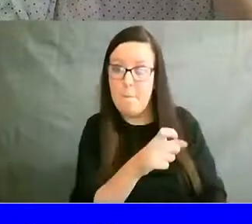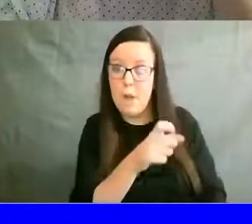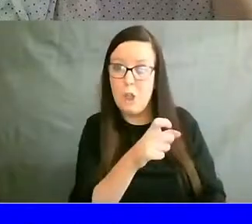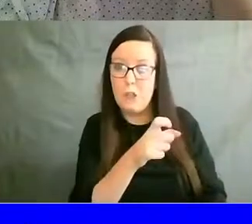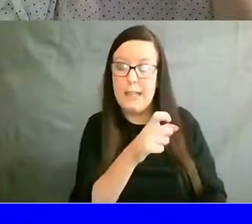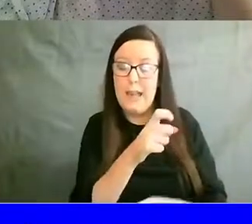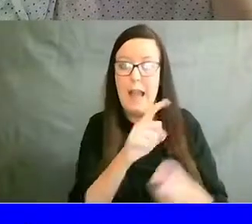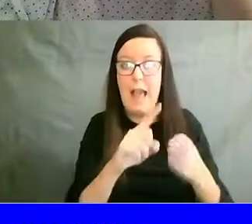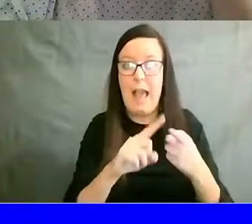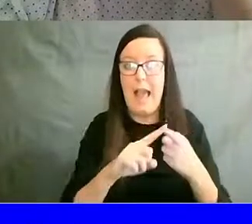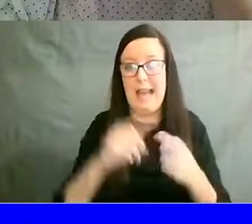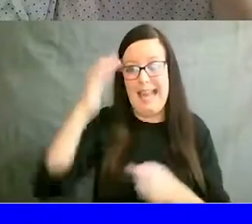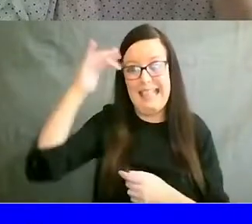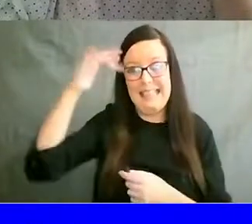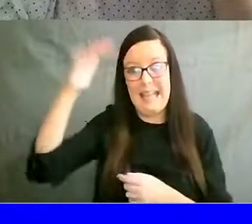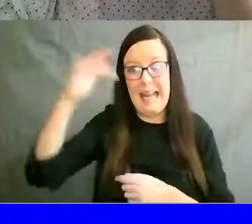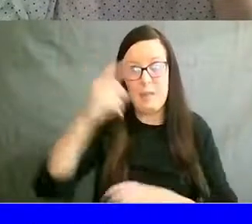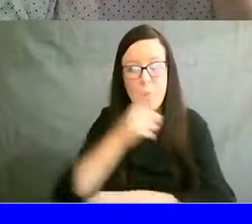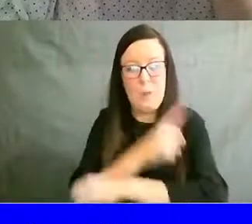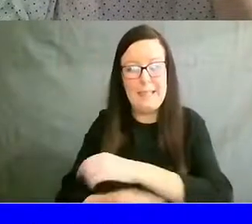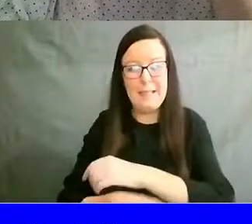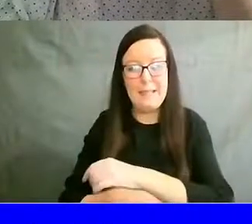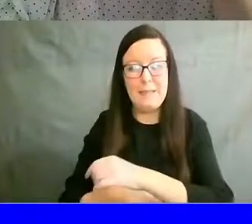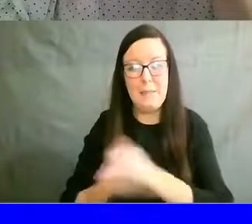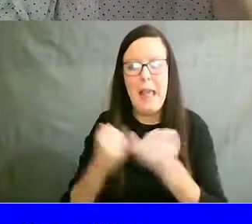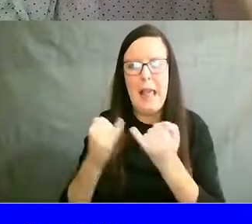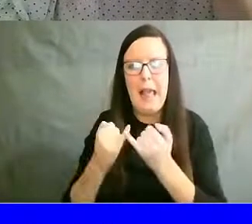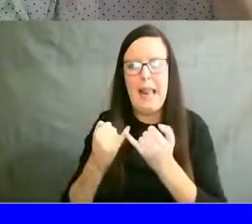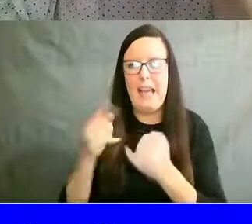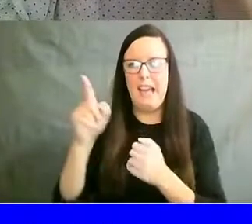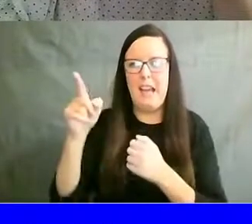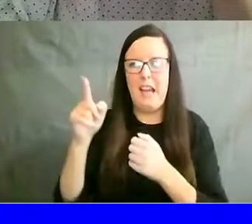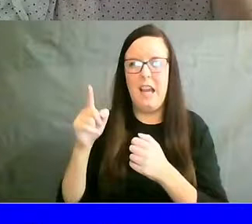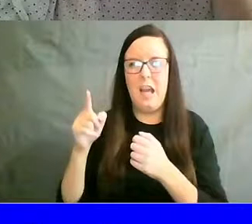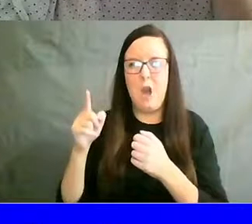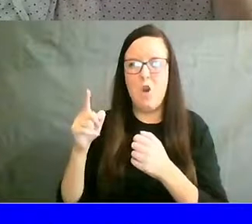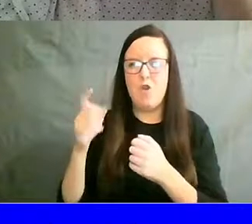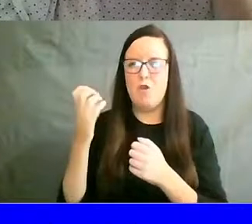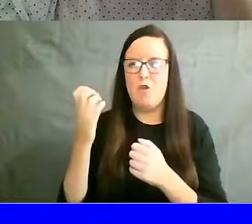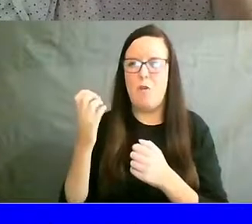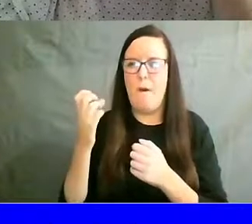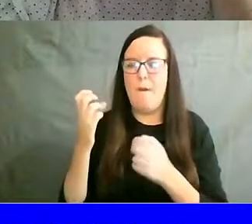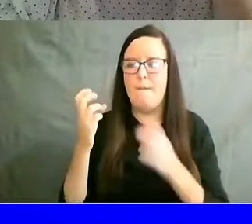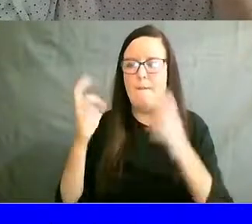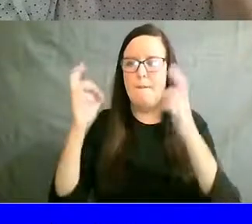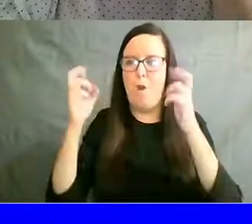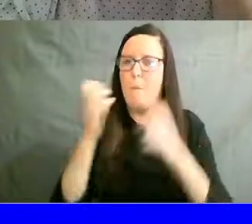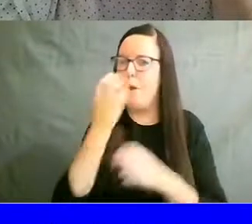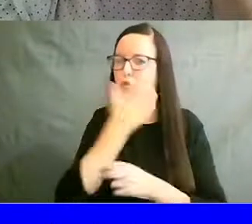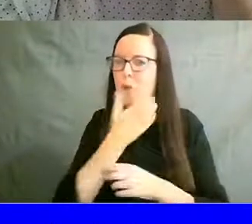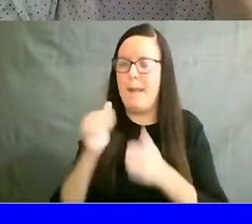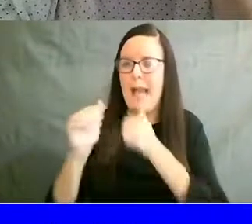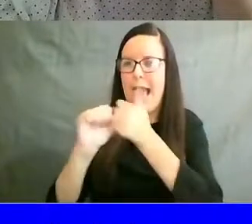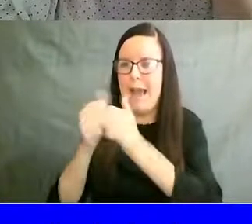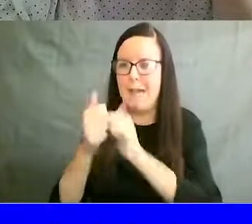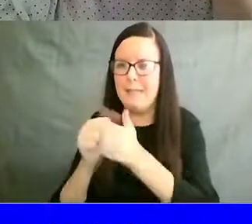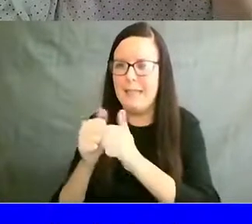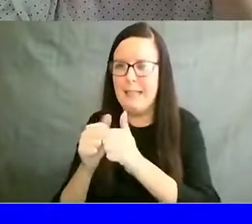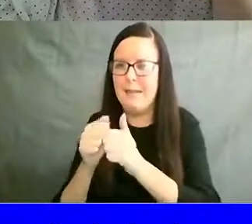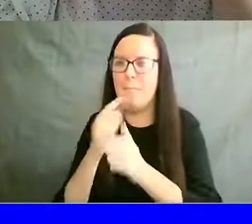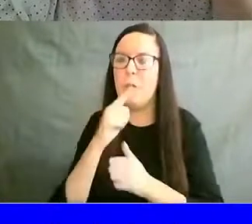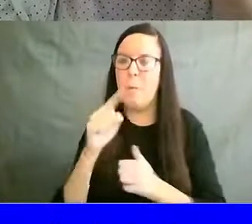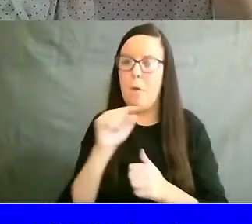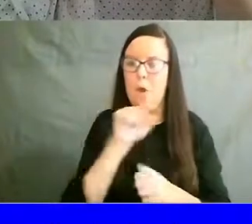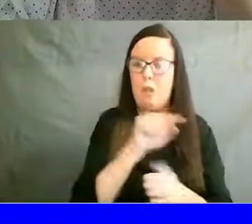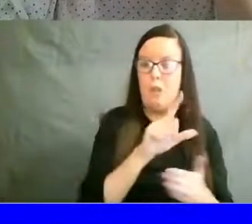intellectual disability, was some form of criminal activity. That was a quite a well-held view, and the 2017 Act did go some